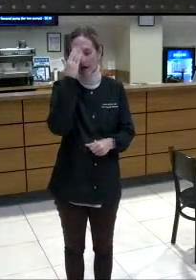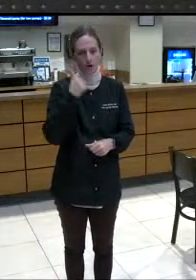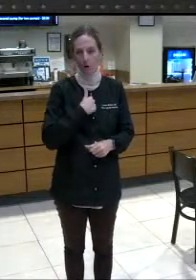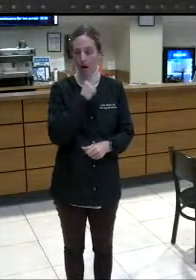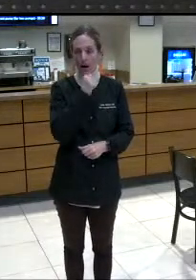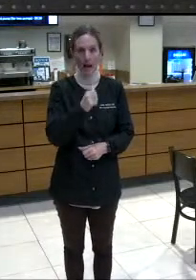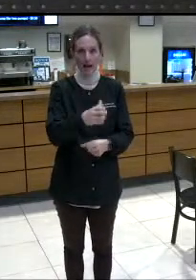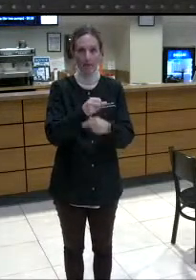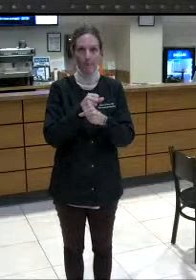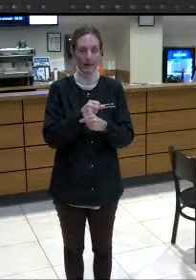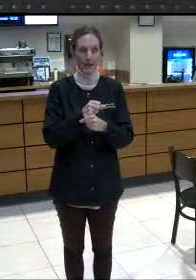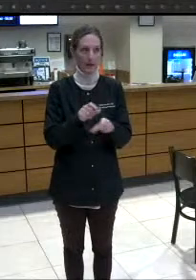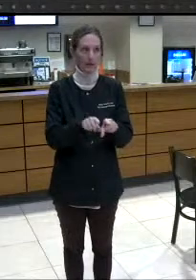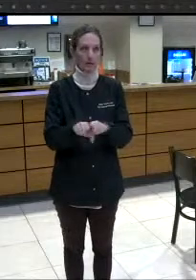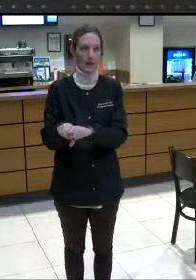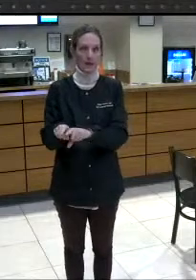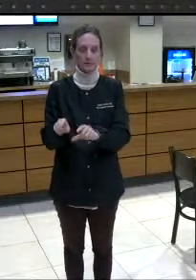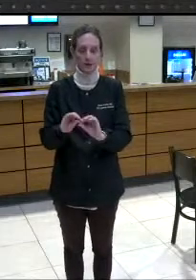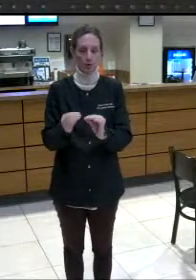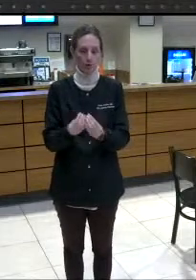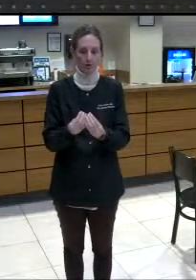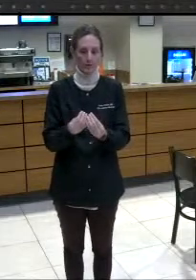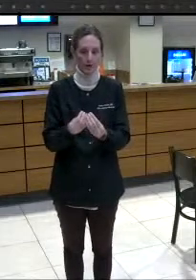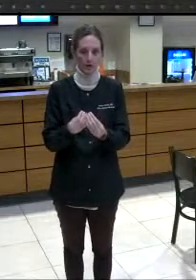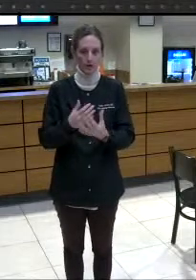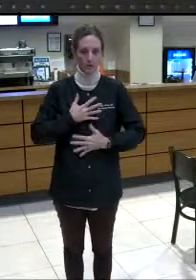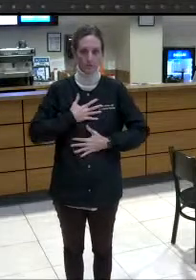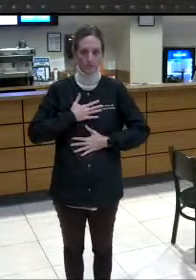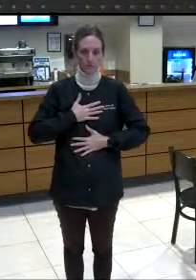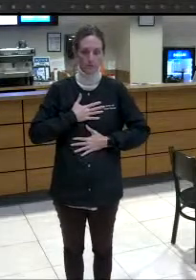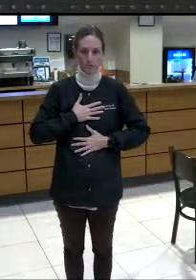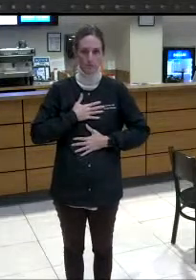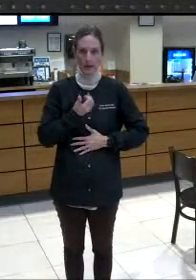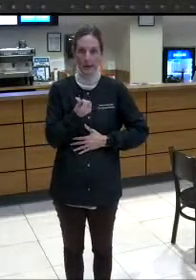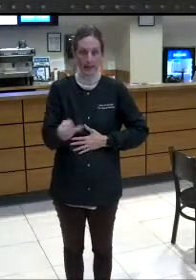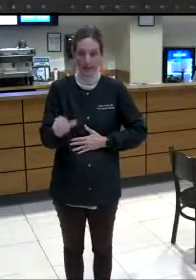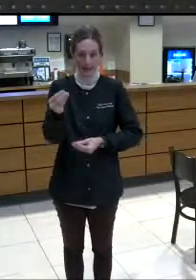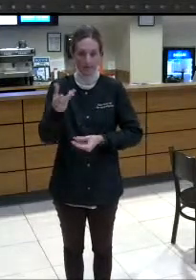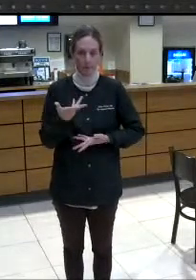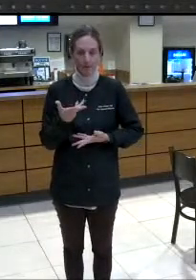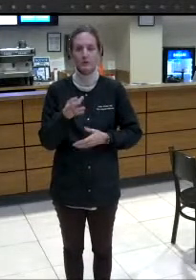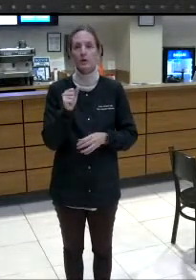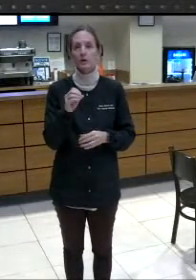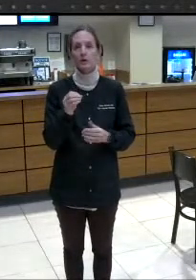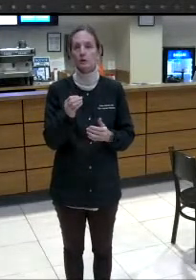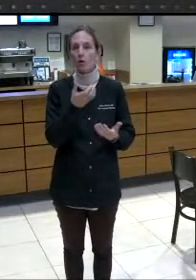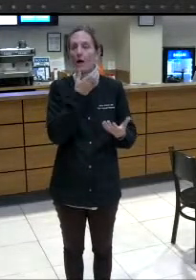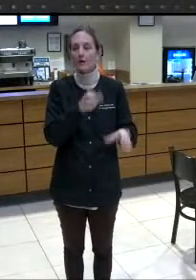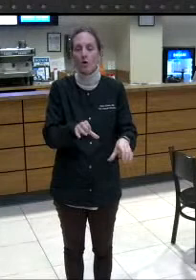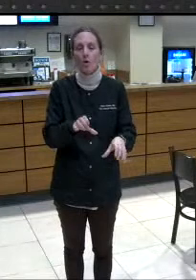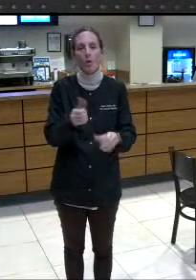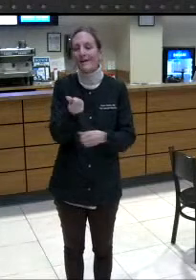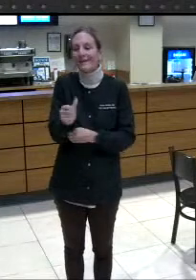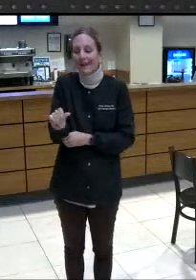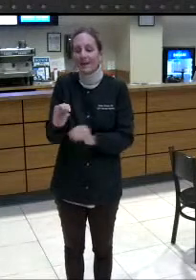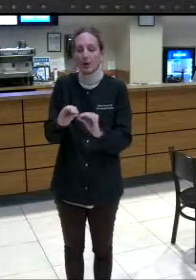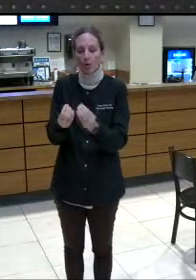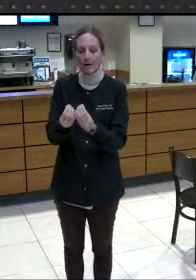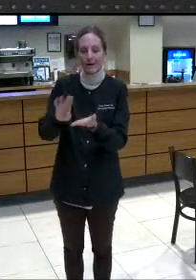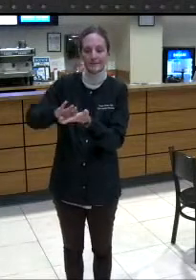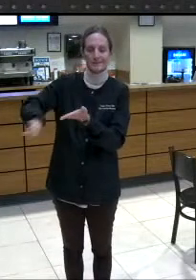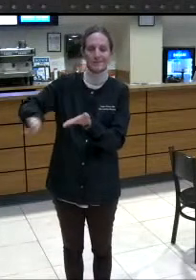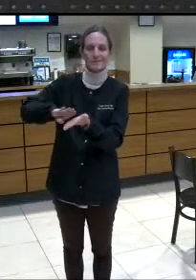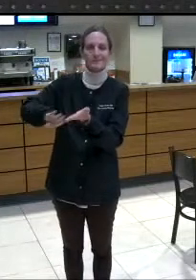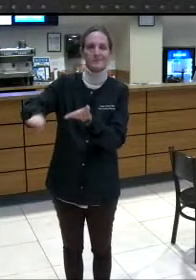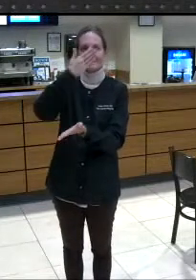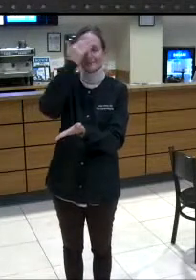receiving as an organization information. And I want to make sure that organizations are not excluded, because that, as I understood it last